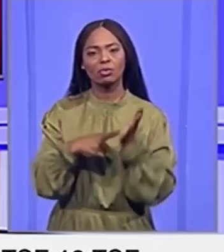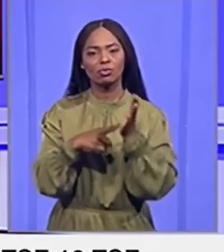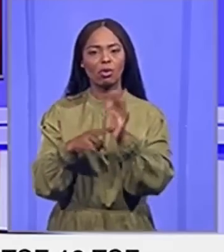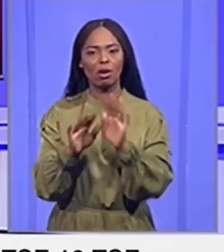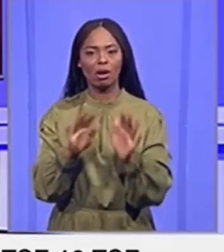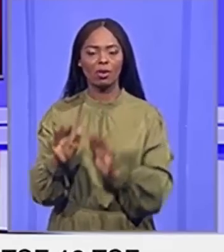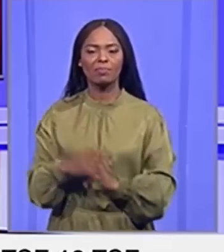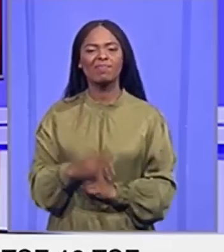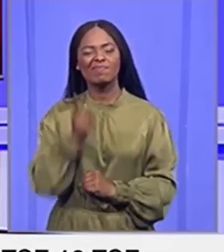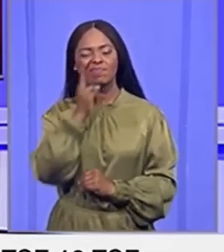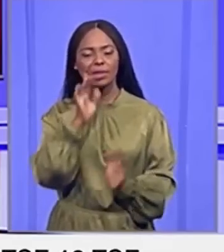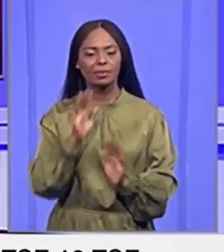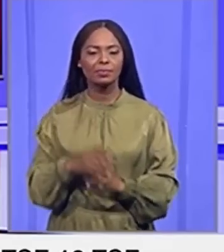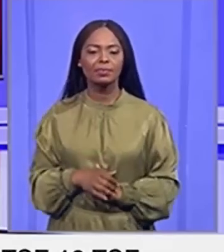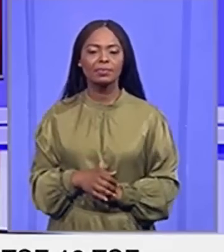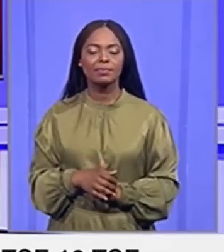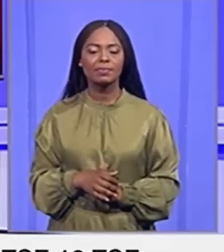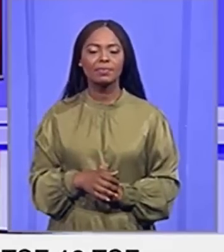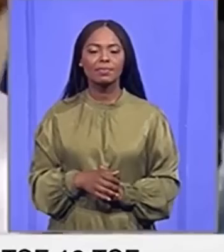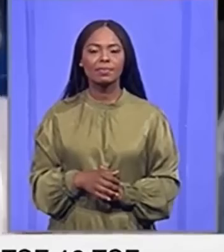ena ha mo le tse ding tsa dipapadi.